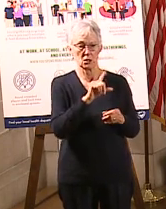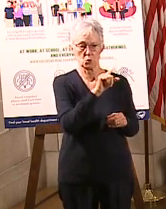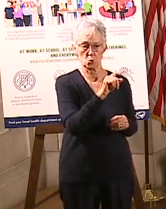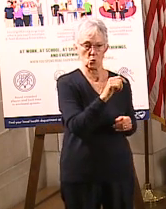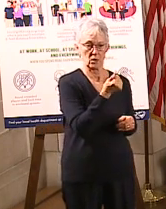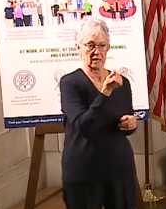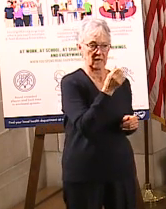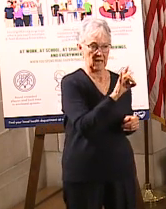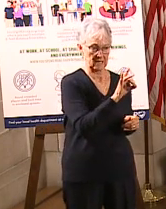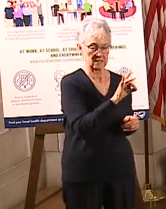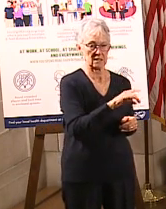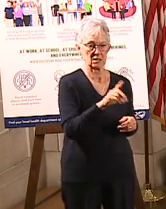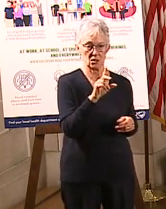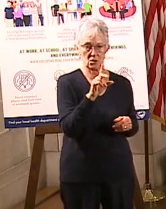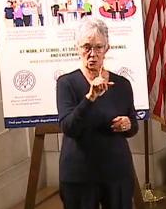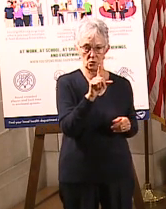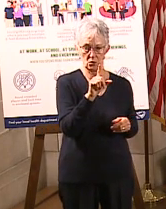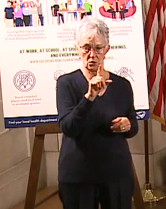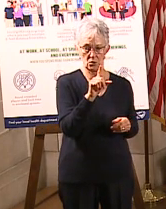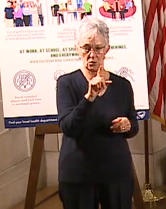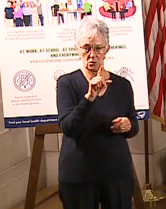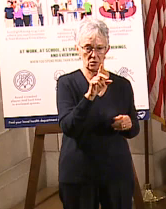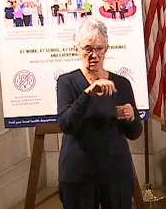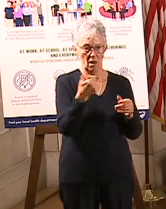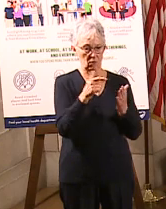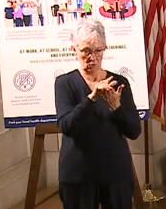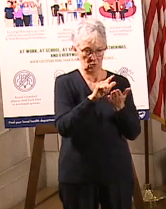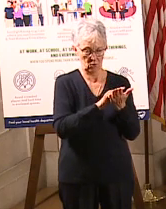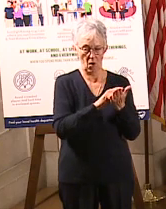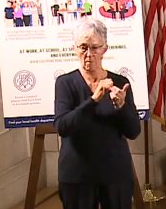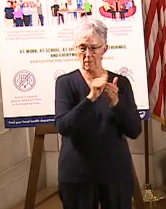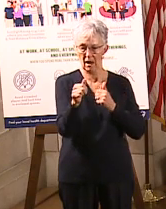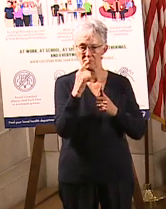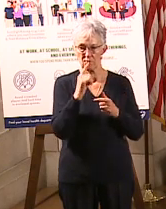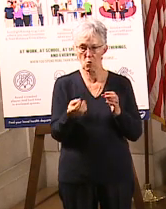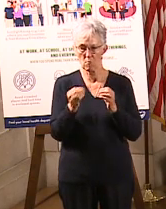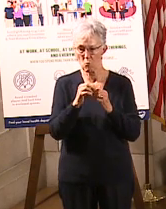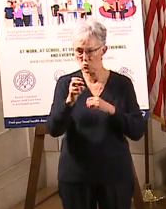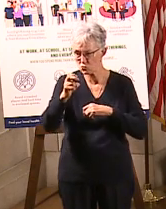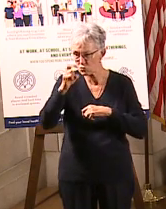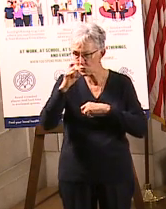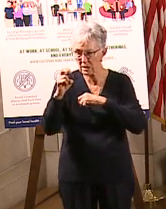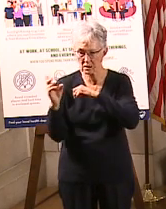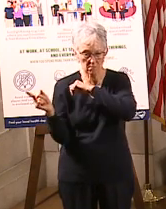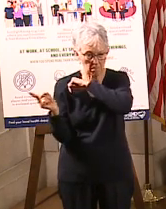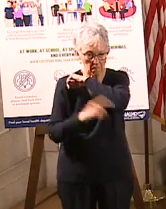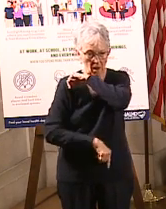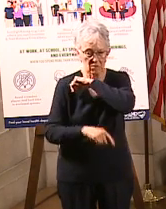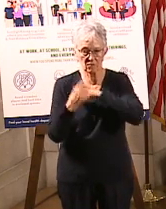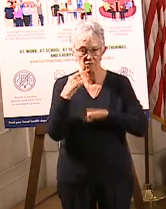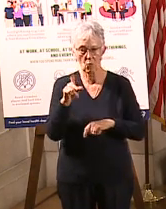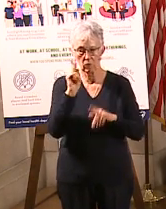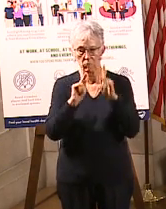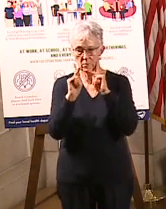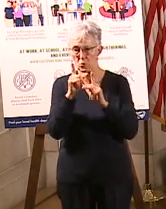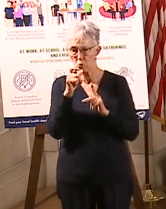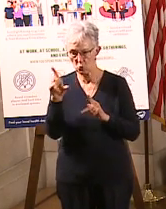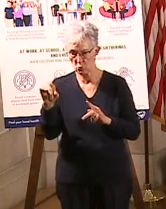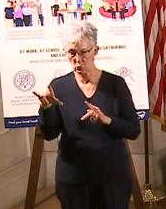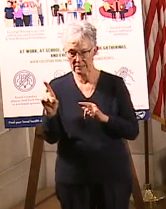which increased the penalties for human trafficking, as well as LB 1132, which